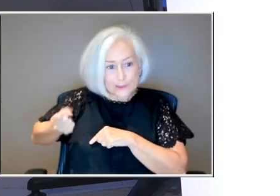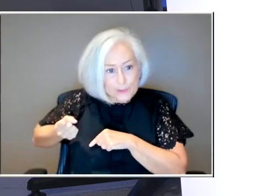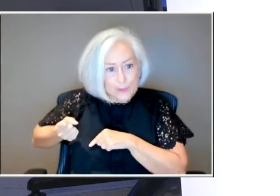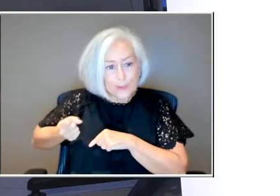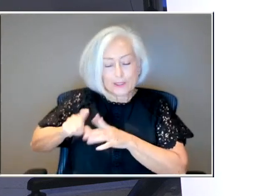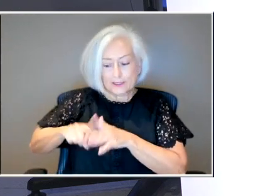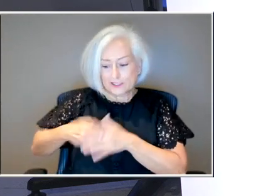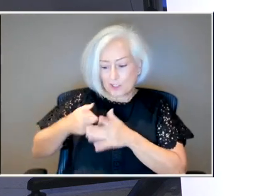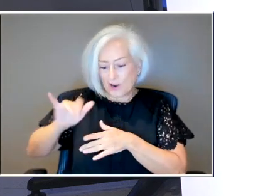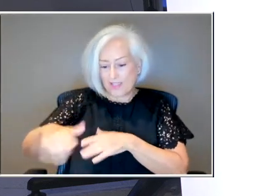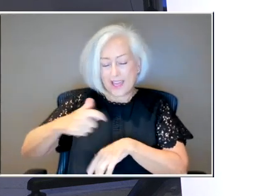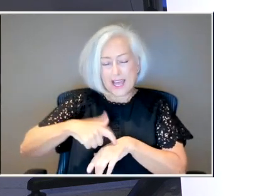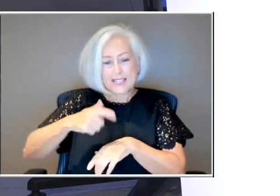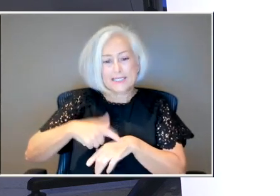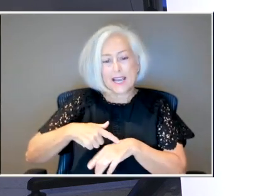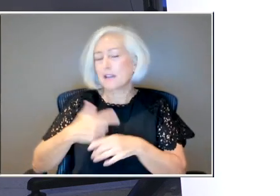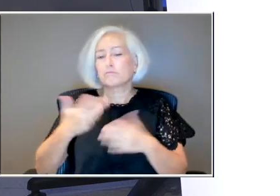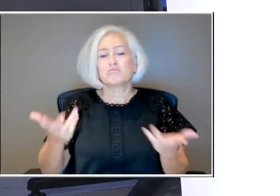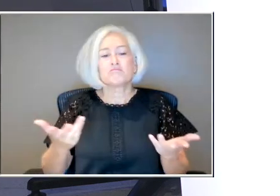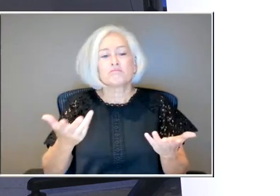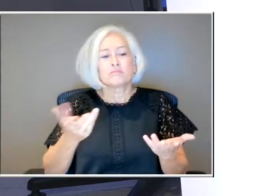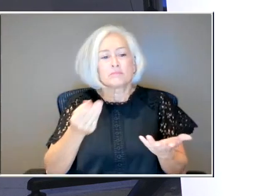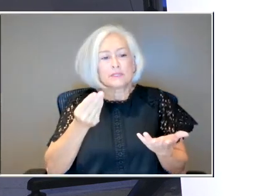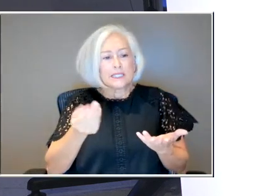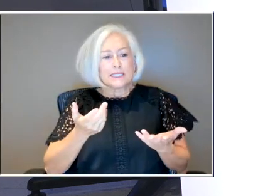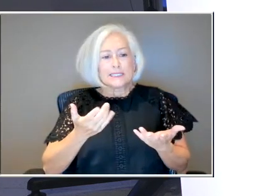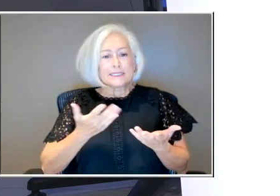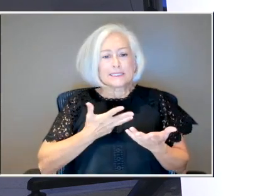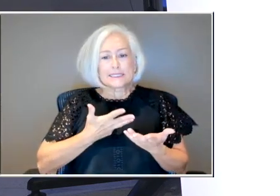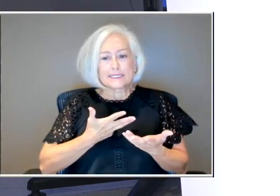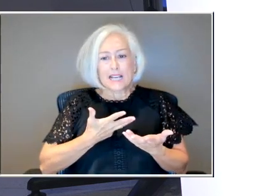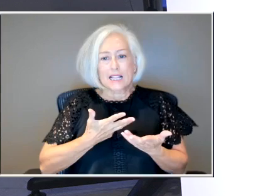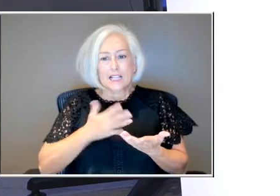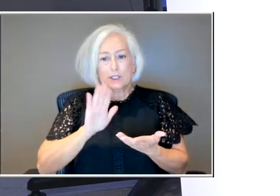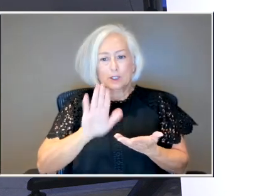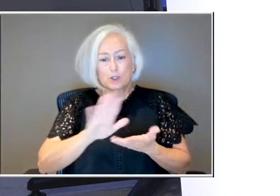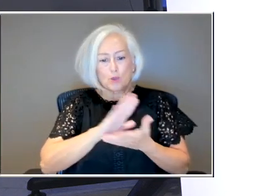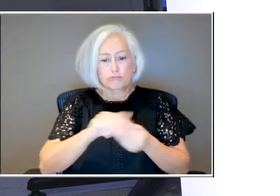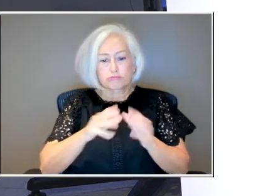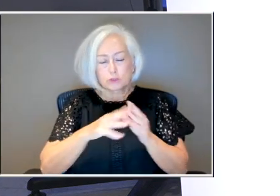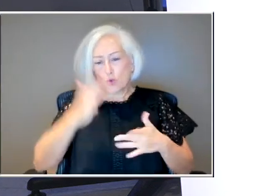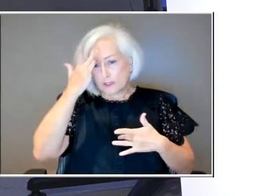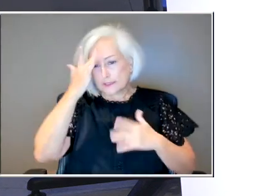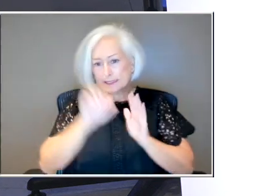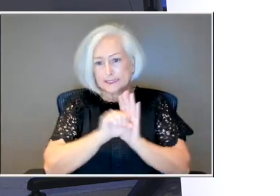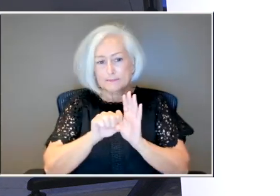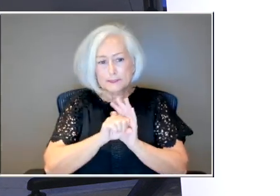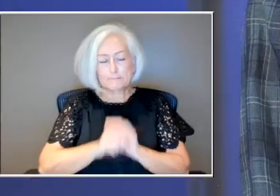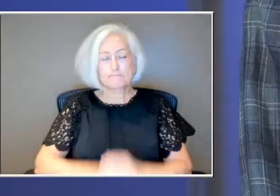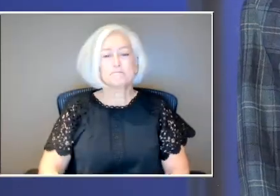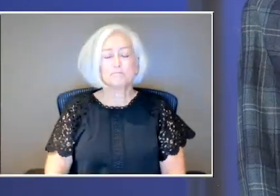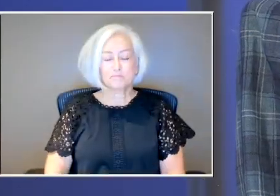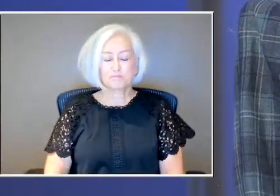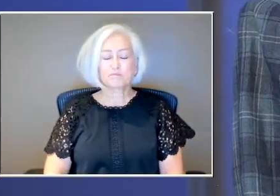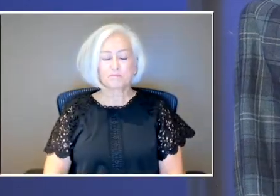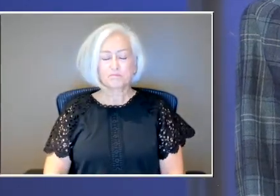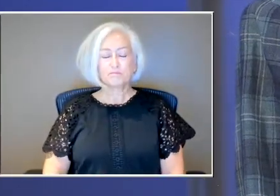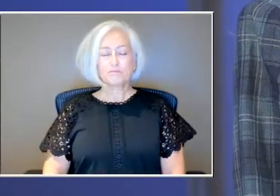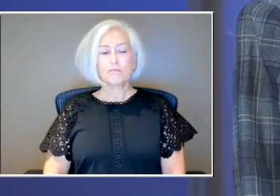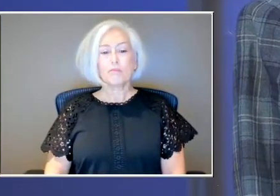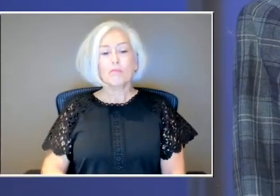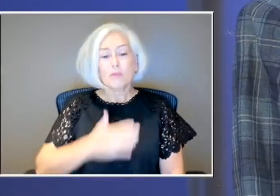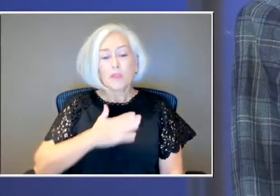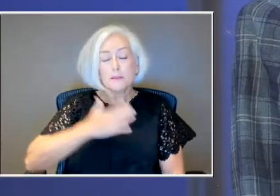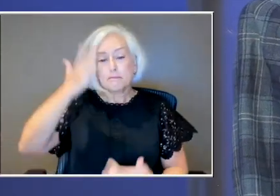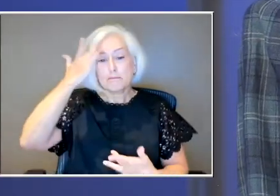us through kind of your story of symptoms that led you here. Yeah, so I would say my symptoms kind of